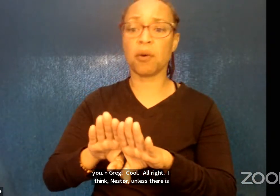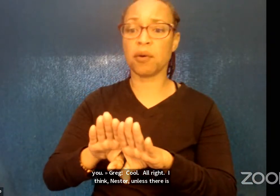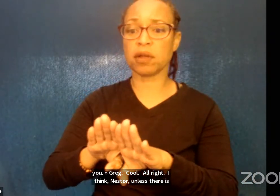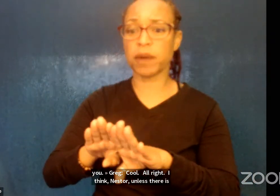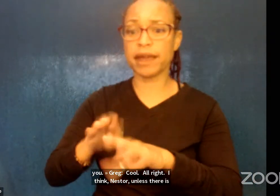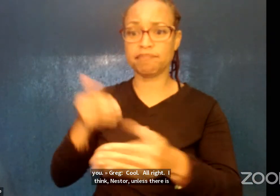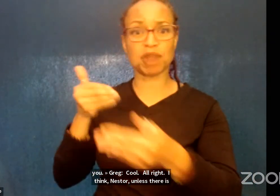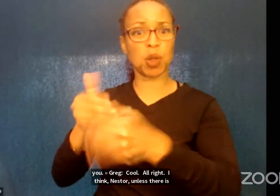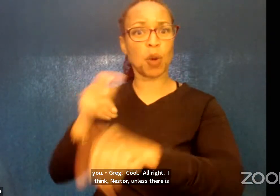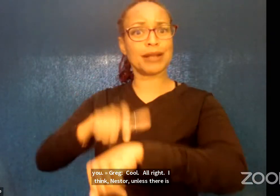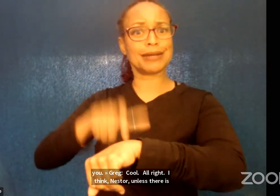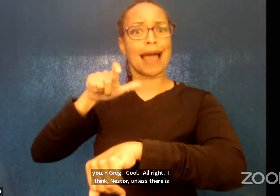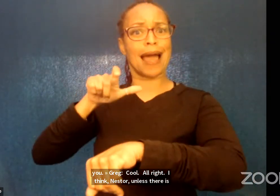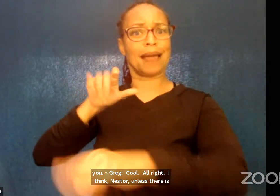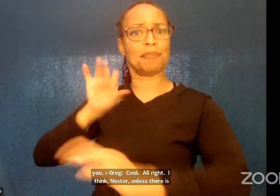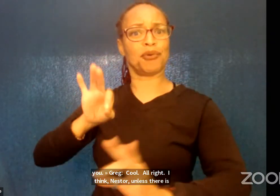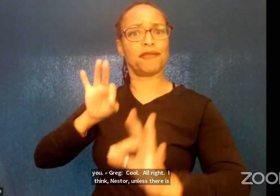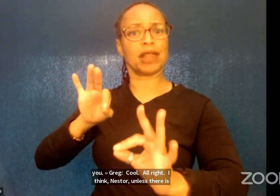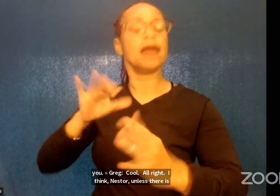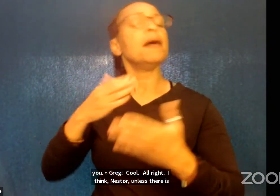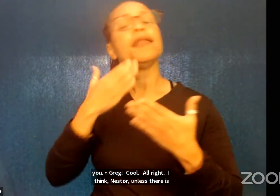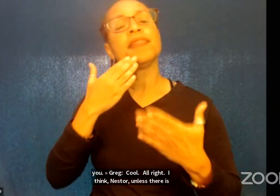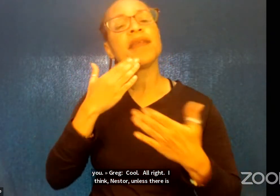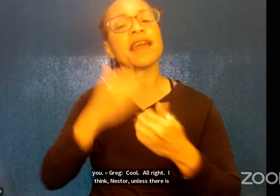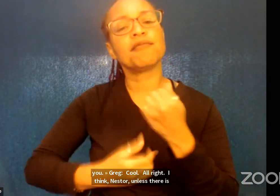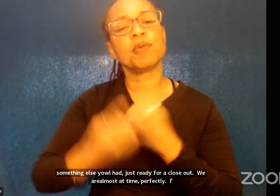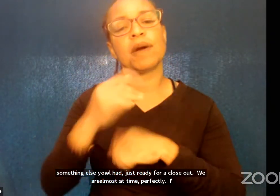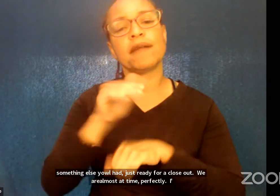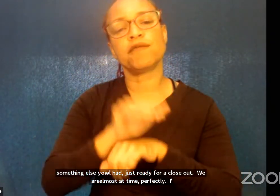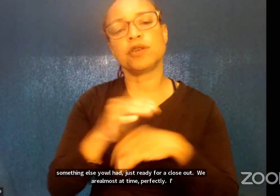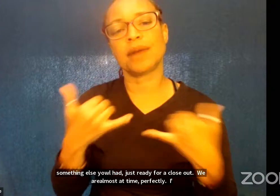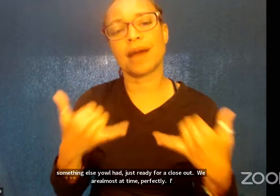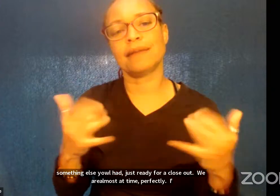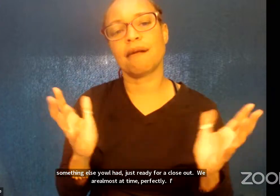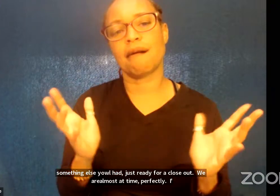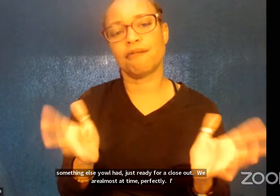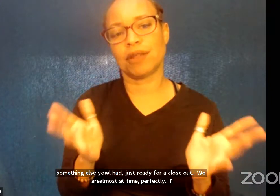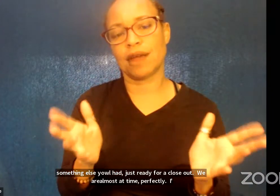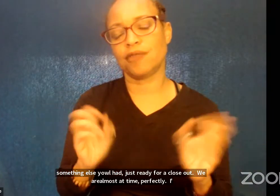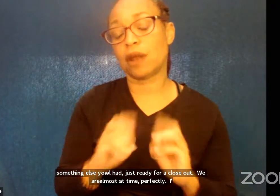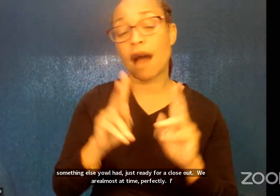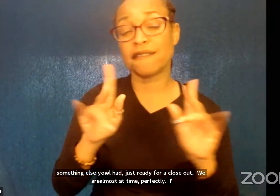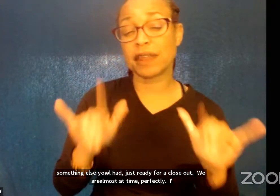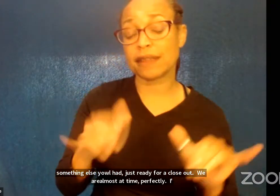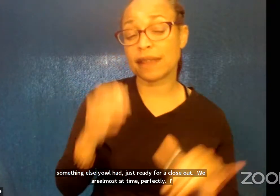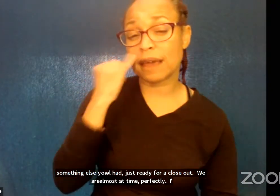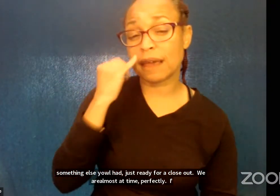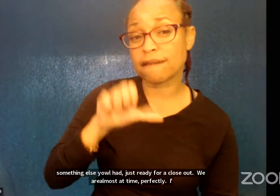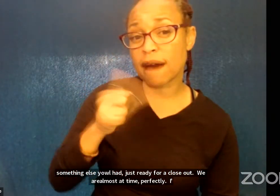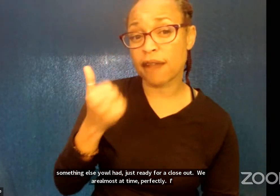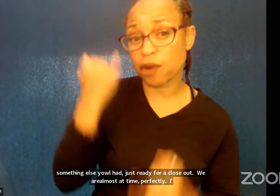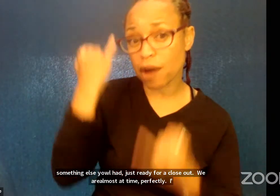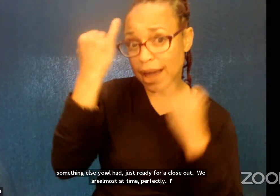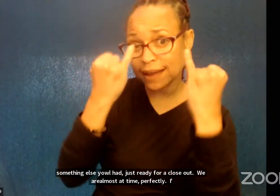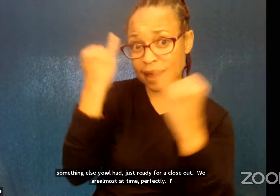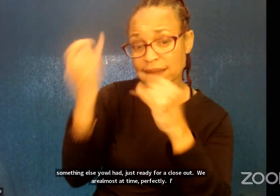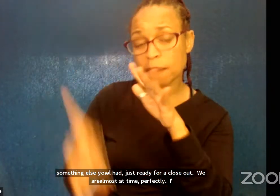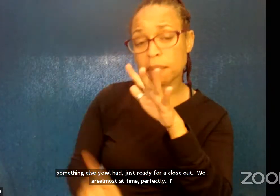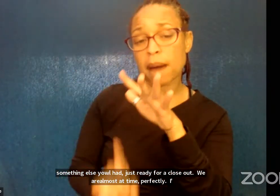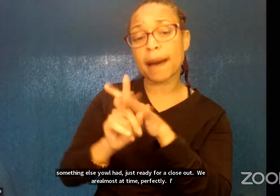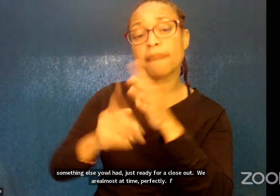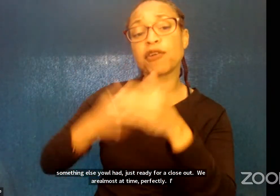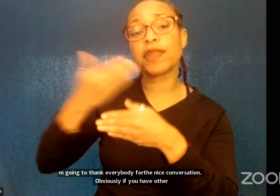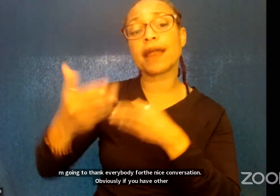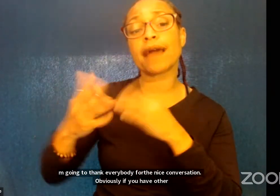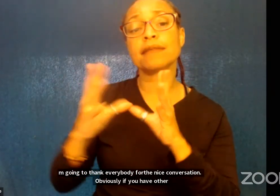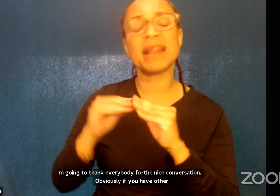time, perfectly. I want to thank everybody for the nice conversation. Obviously, if you have other ideas about this next meeting, send a